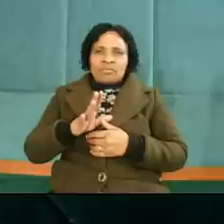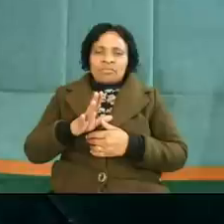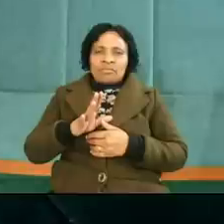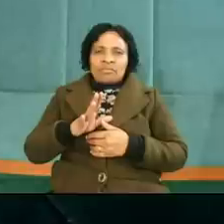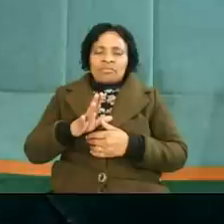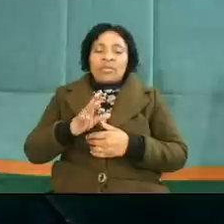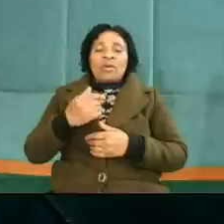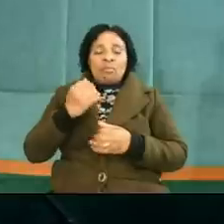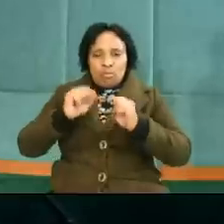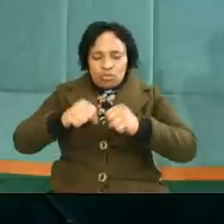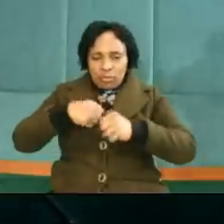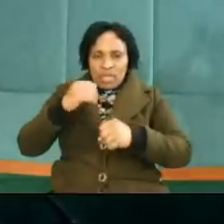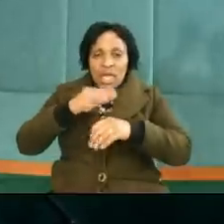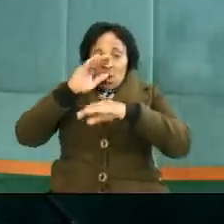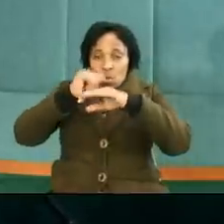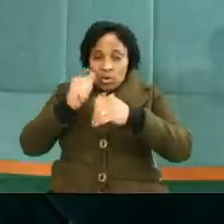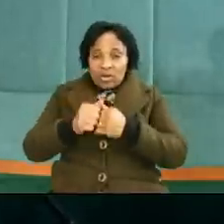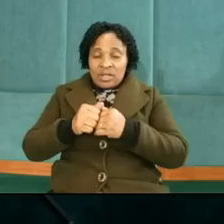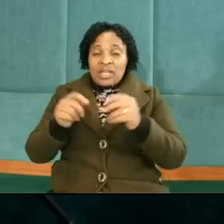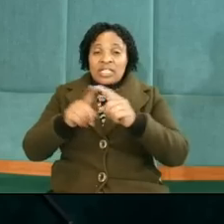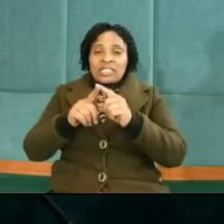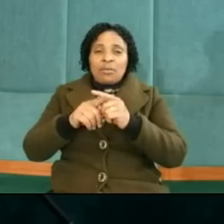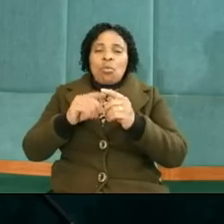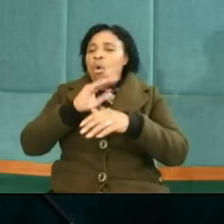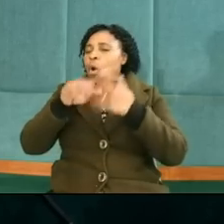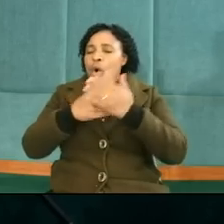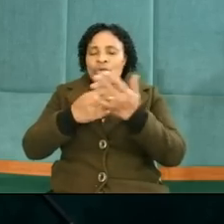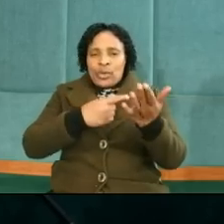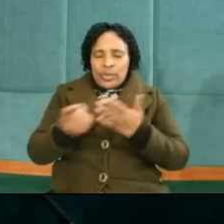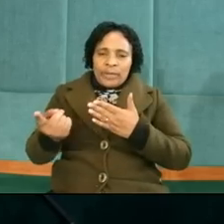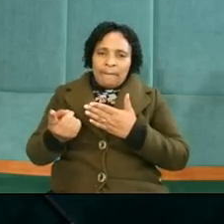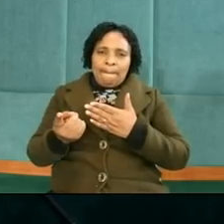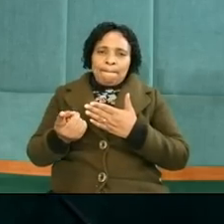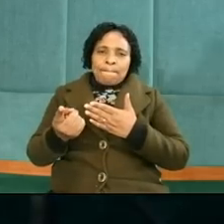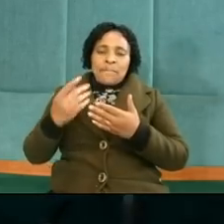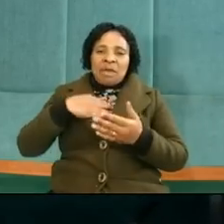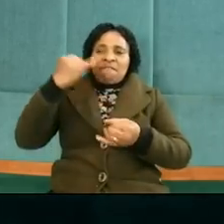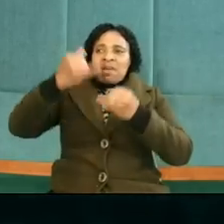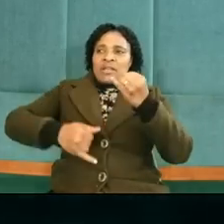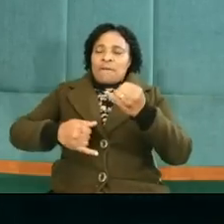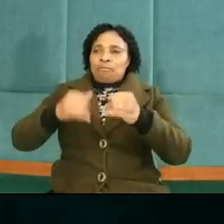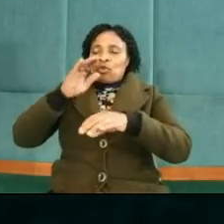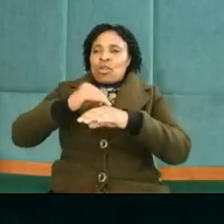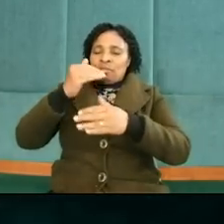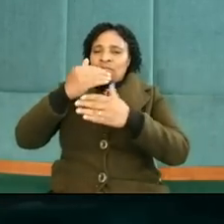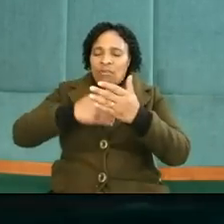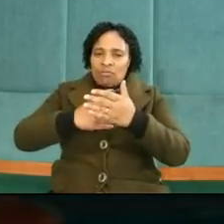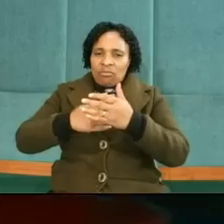finished. And I'm going to call, as I did all week, my final call before baptism